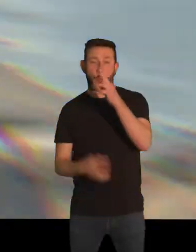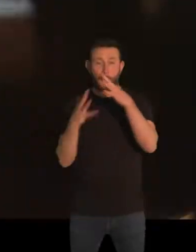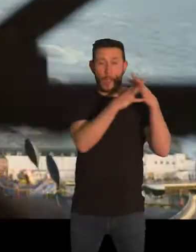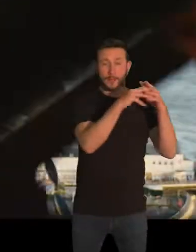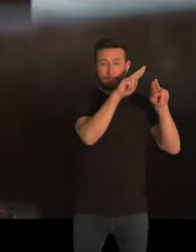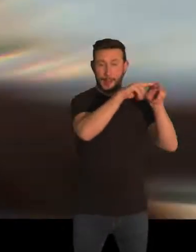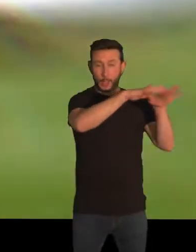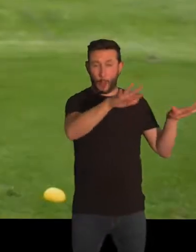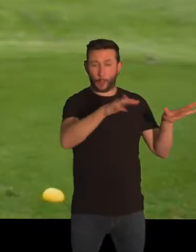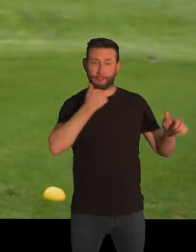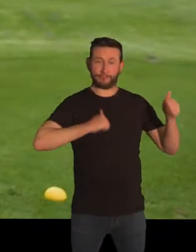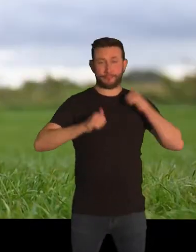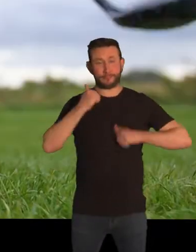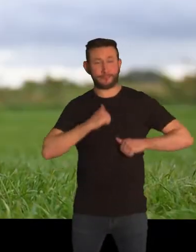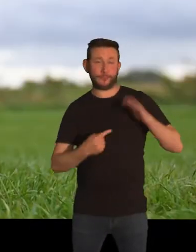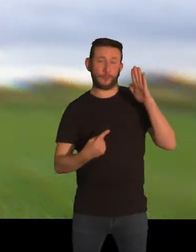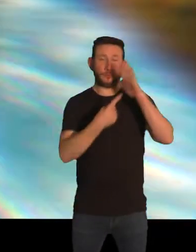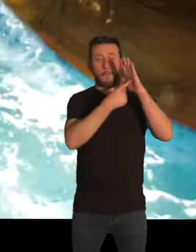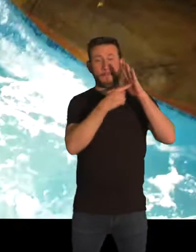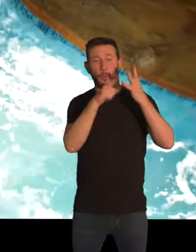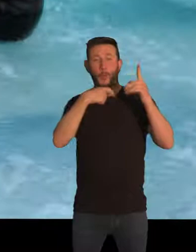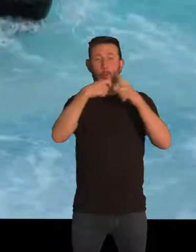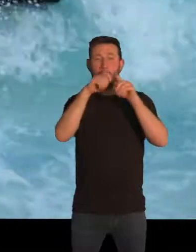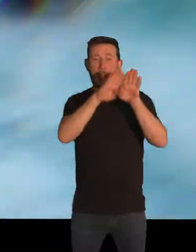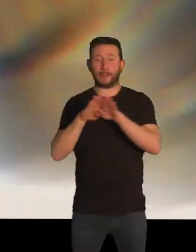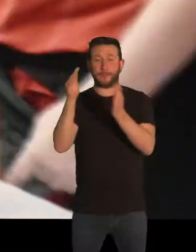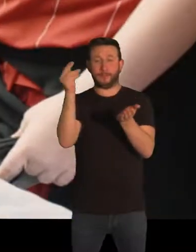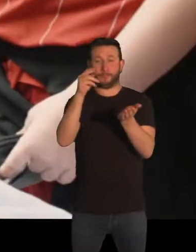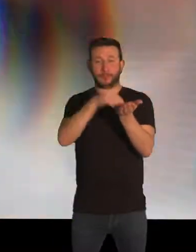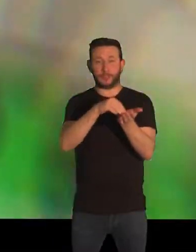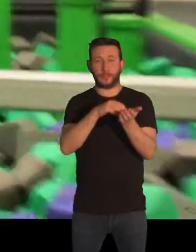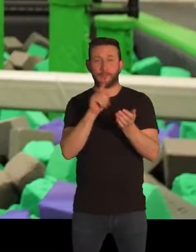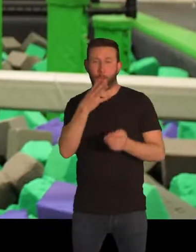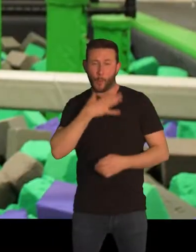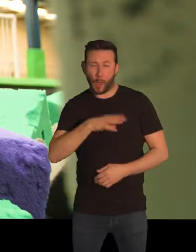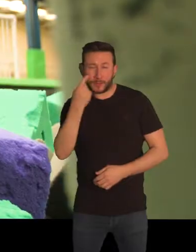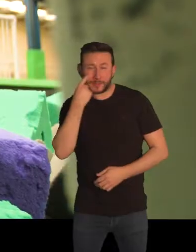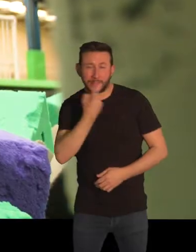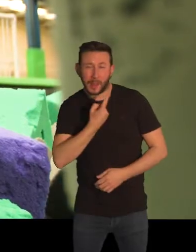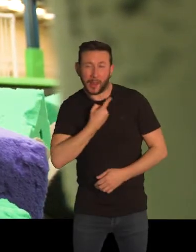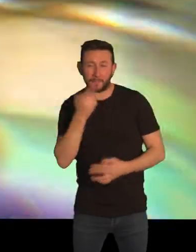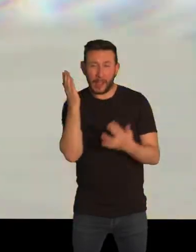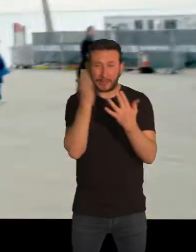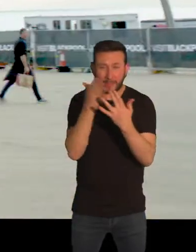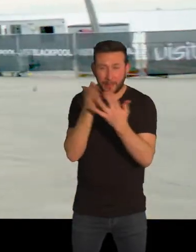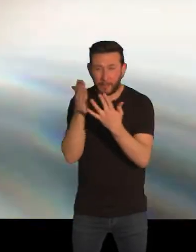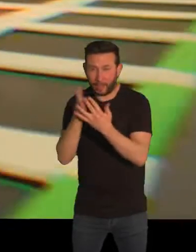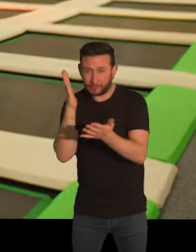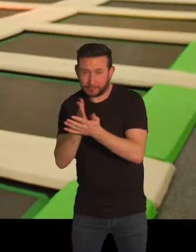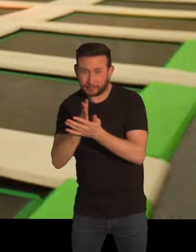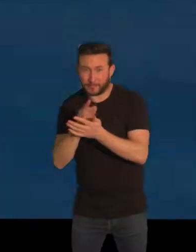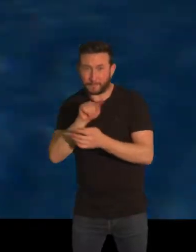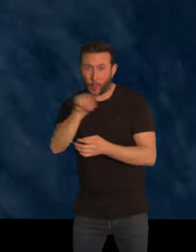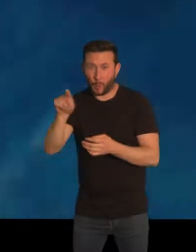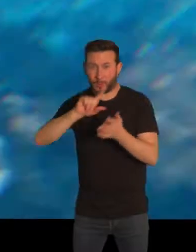The Northwest's Fylde Coast boasts some of the UK's top tourist attractions, but I want to find out just how accessible these places really